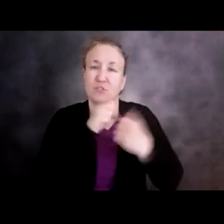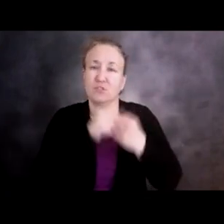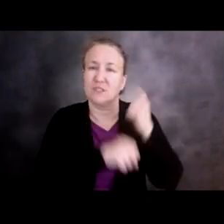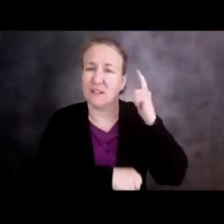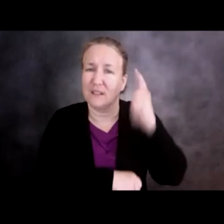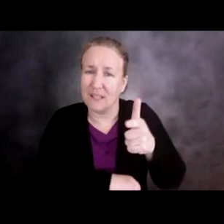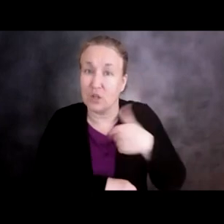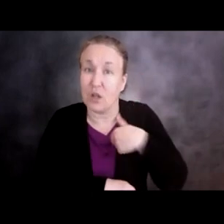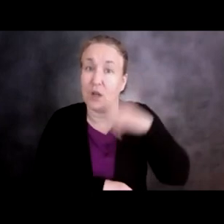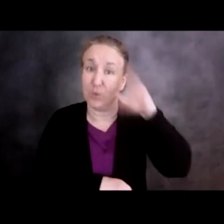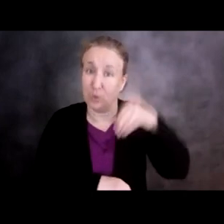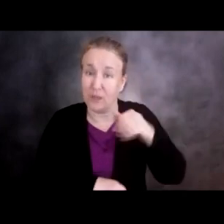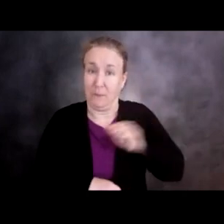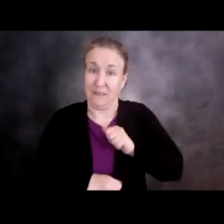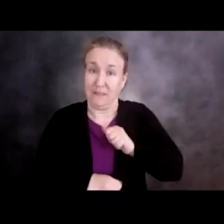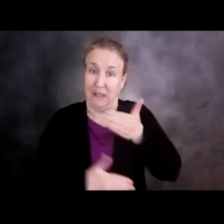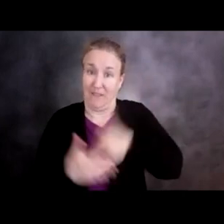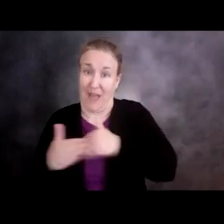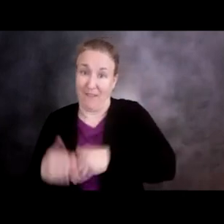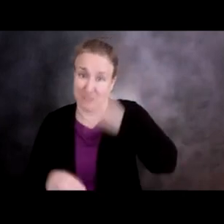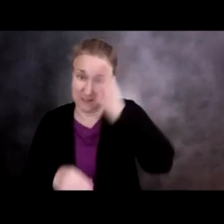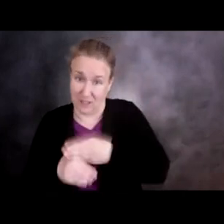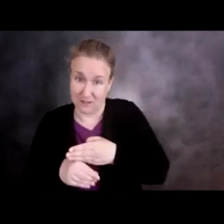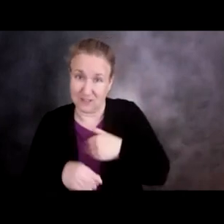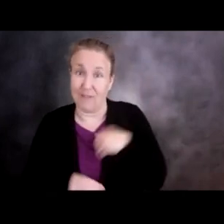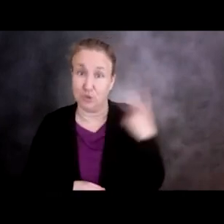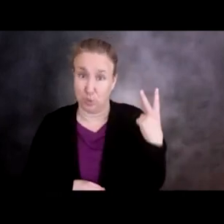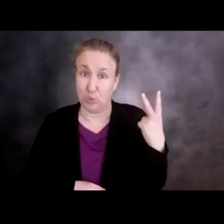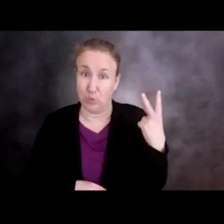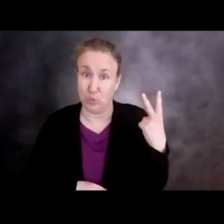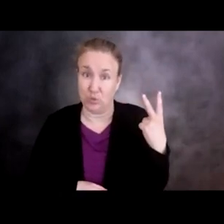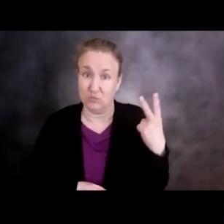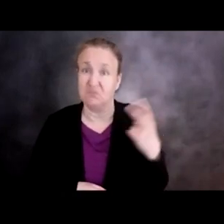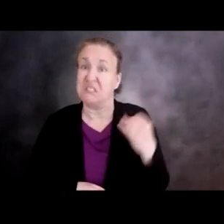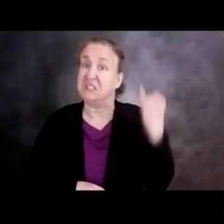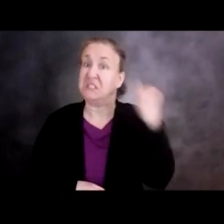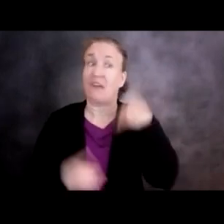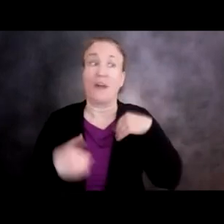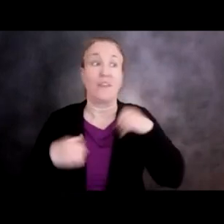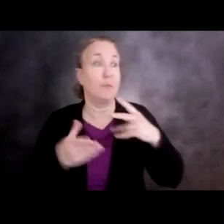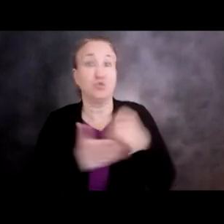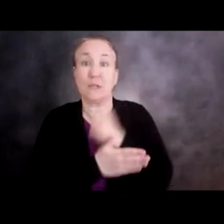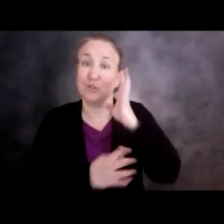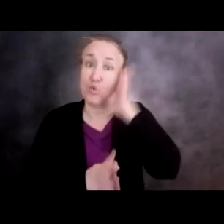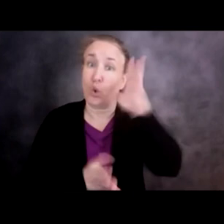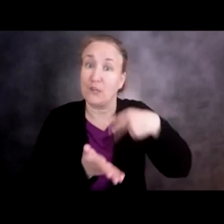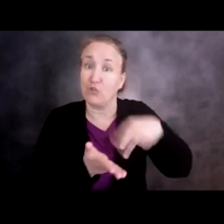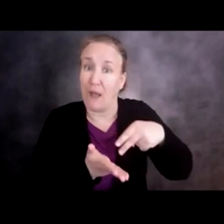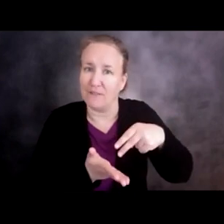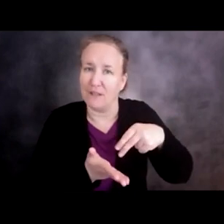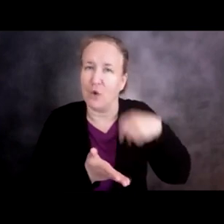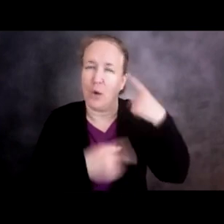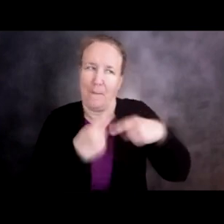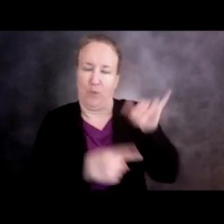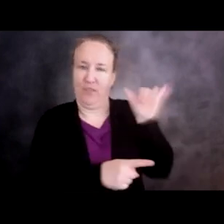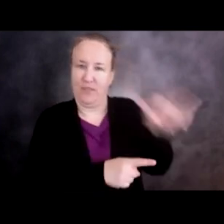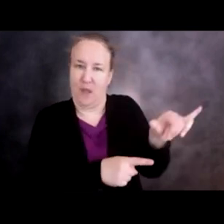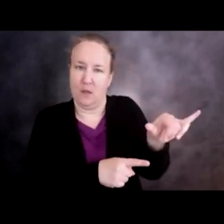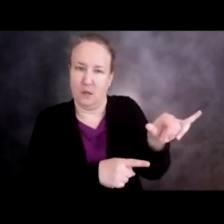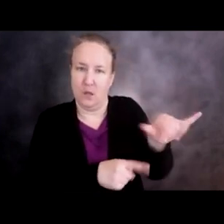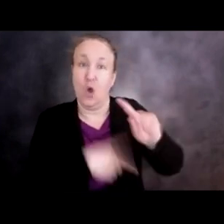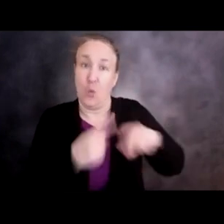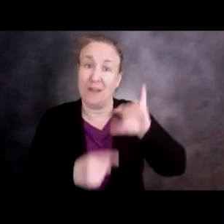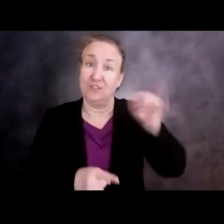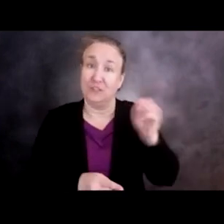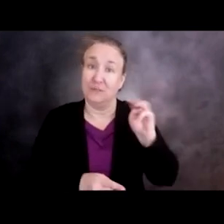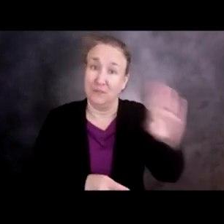having sons, because I have two sons, that if ever I had an opportunity to choreograph, this is what it would be about. And when Joan Myers Brown called me, I